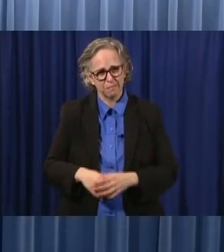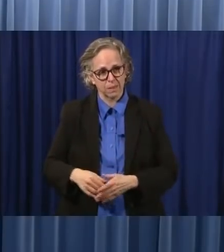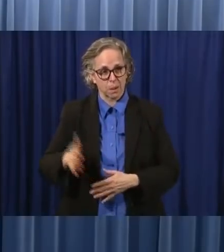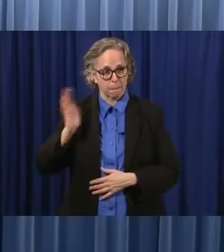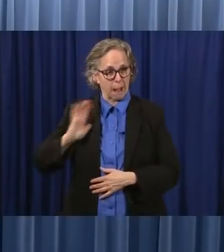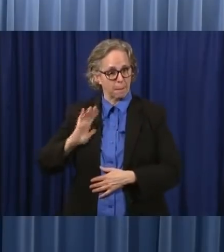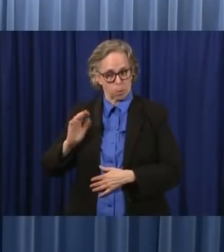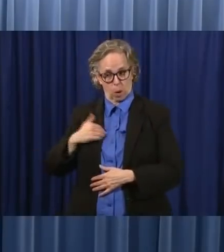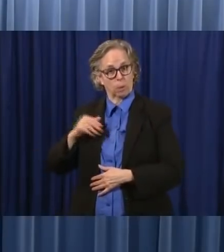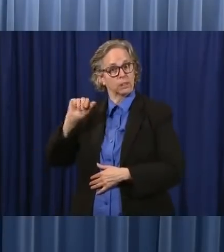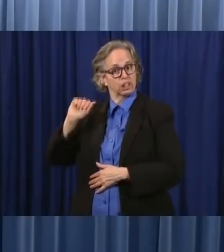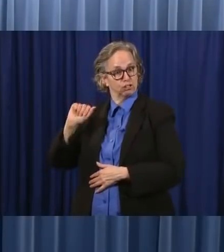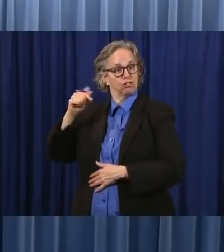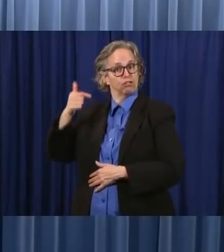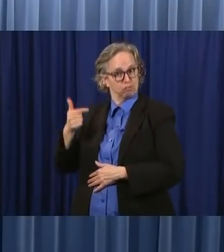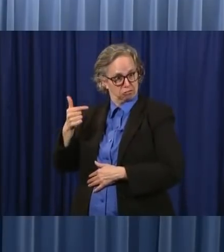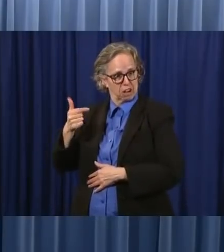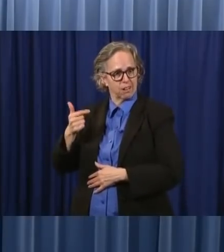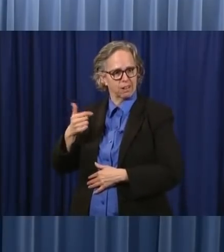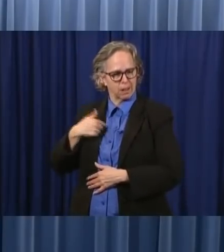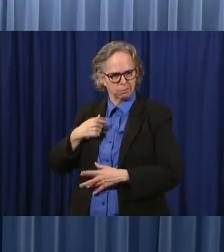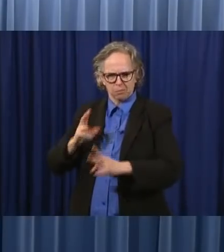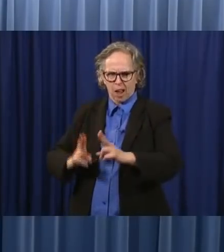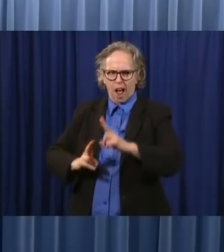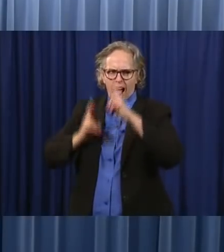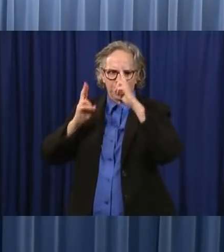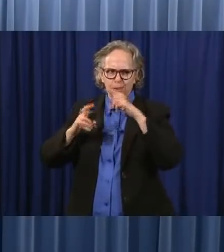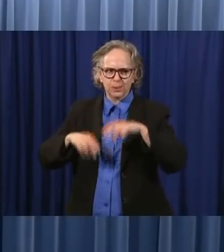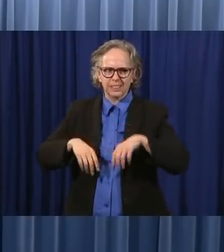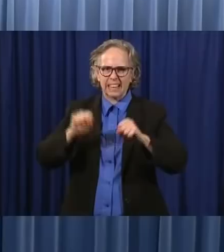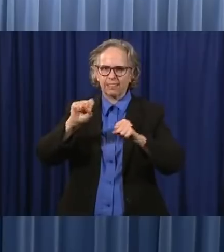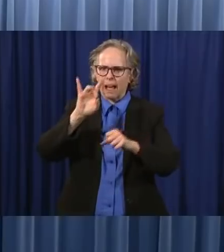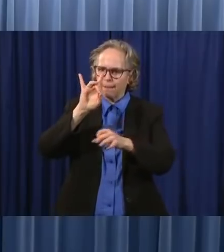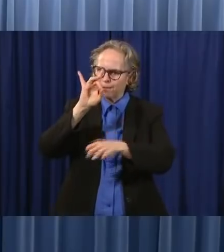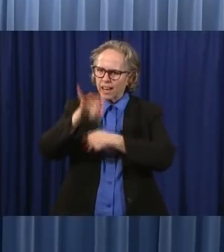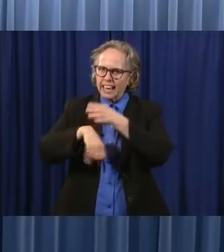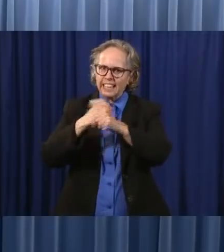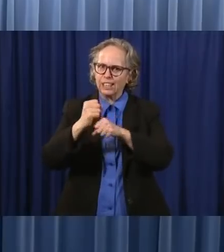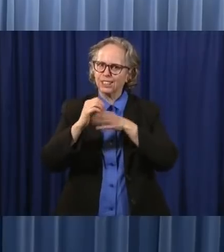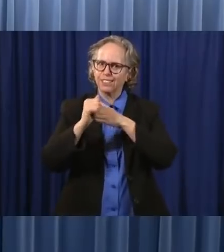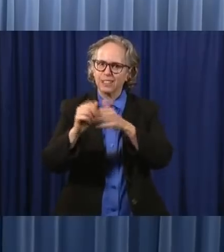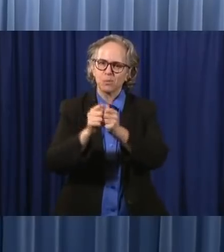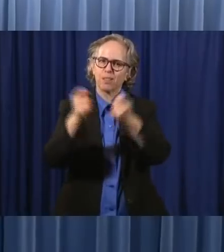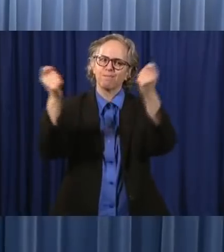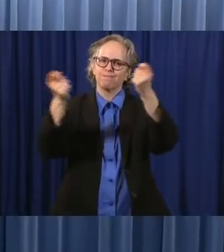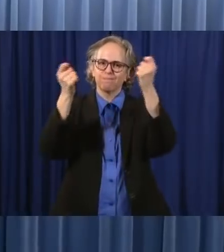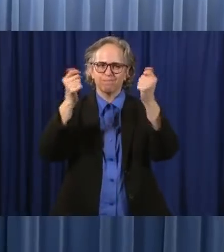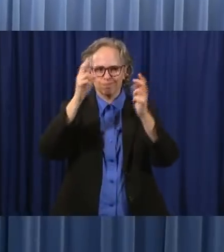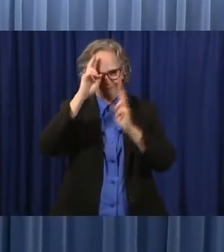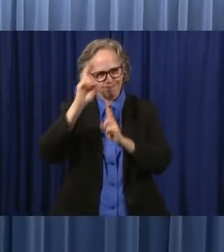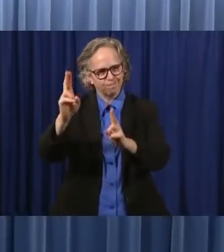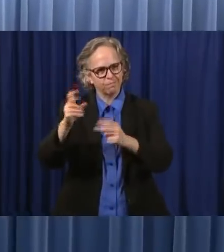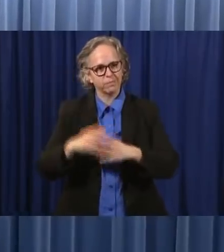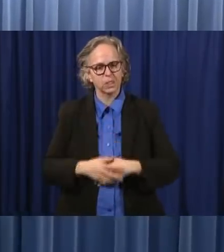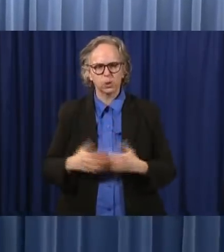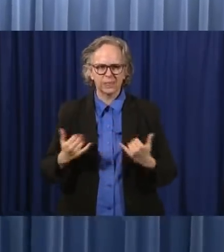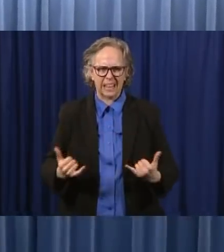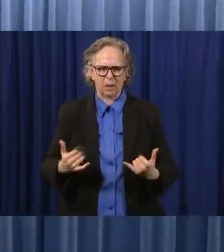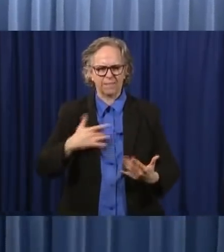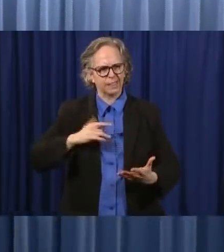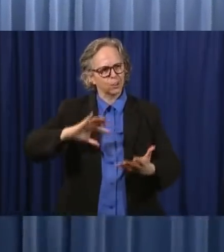the state of Ohio. And today I think we should take a moment to remember those killed in the line of duty this past